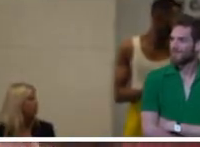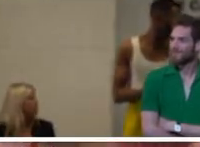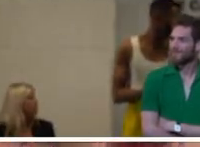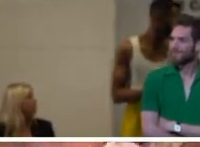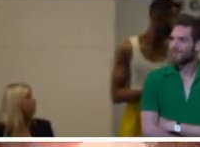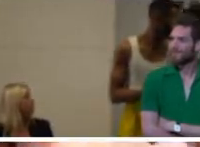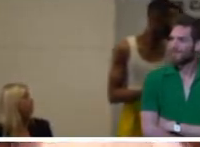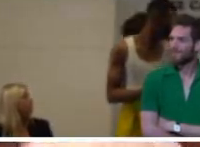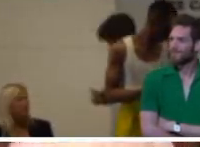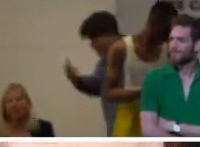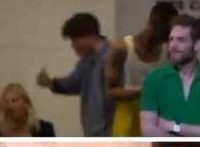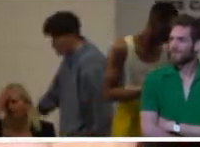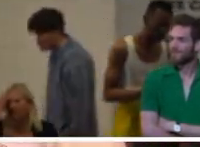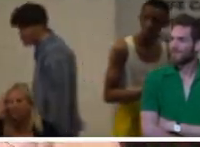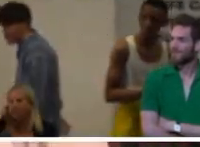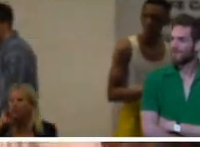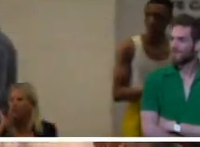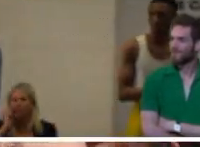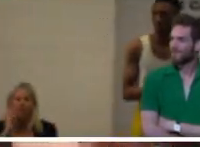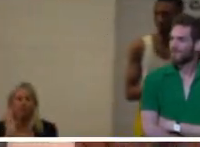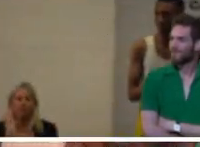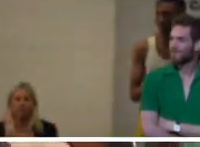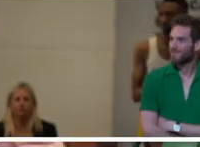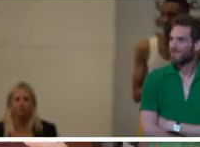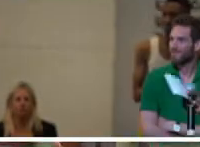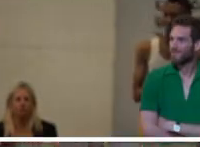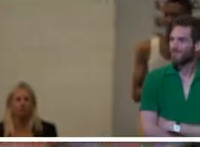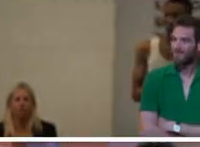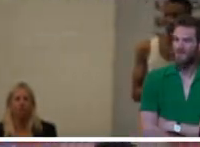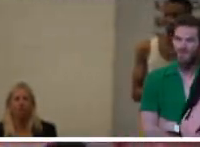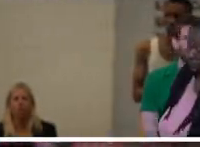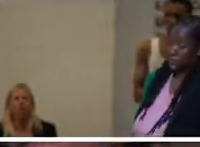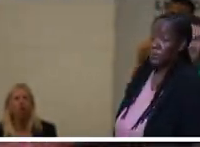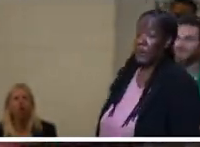Yeah, bring it down here. This was a great line.